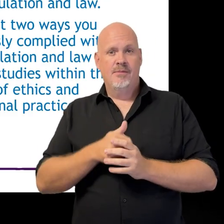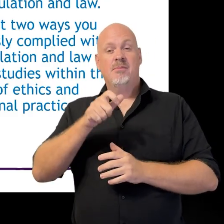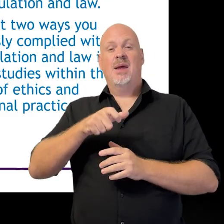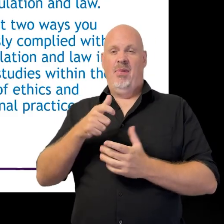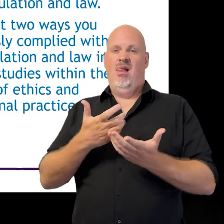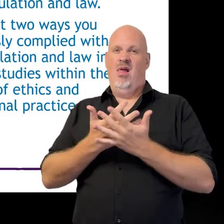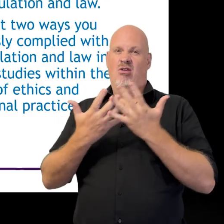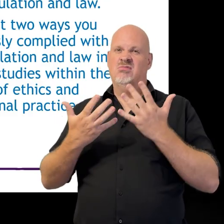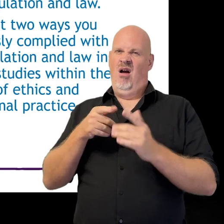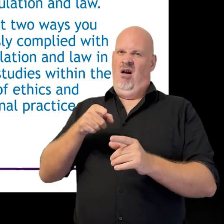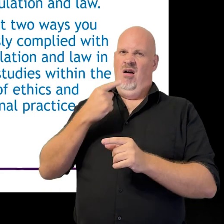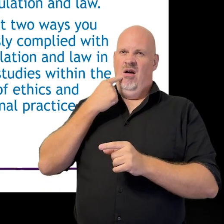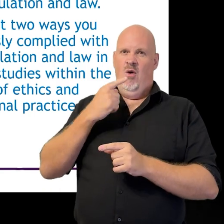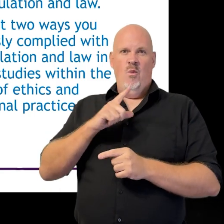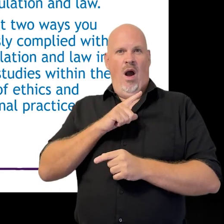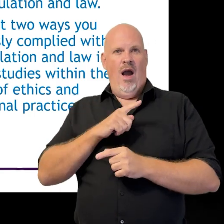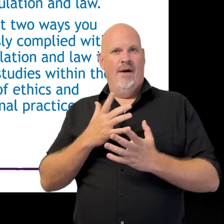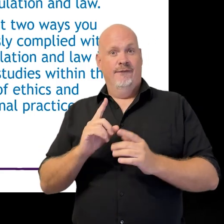that in the next slide.